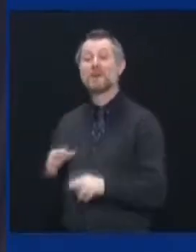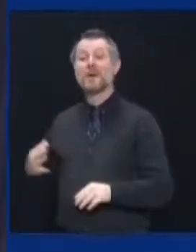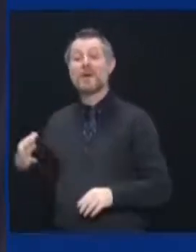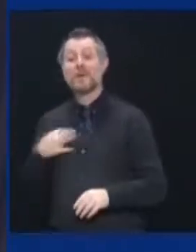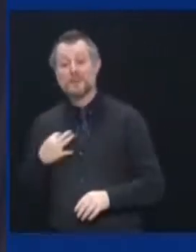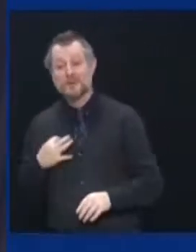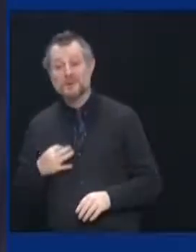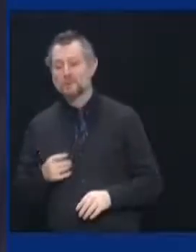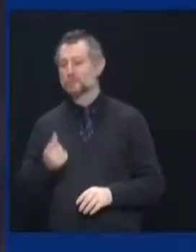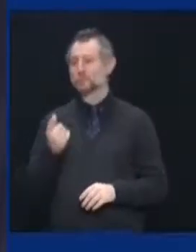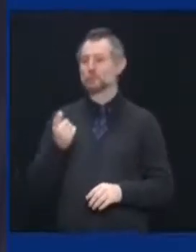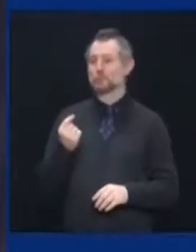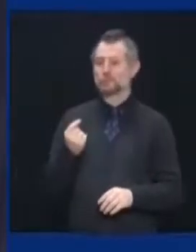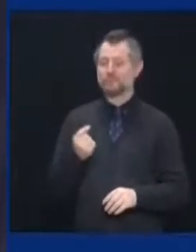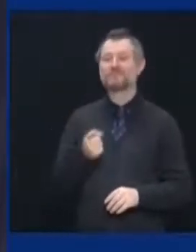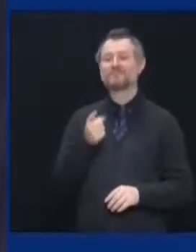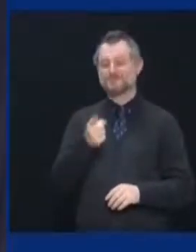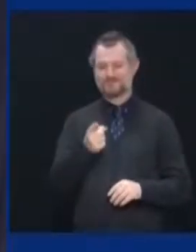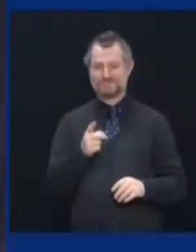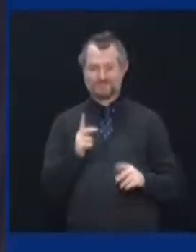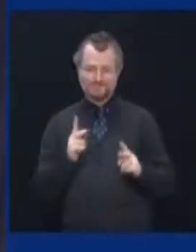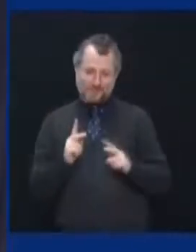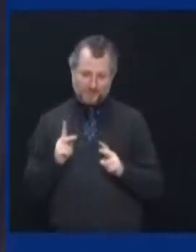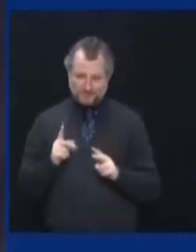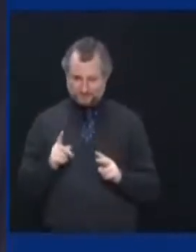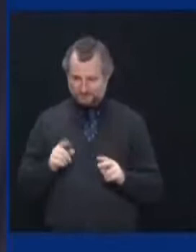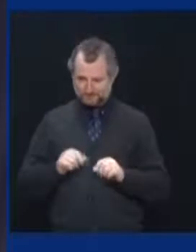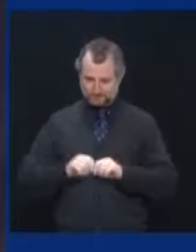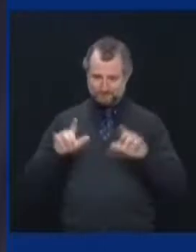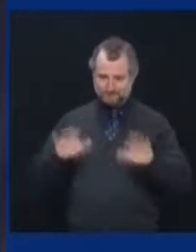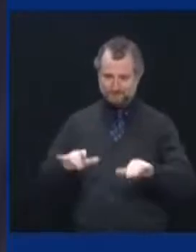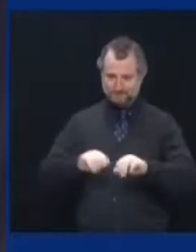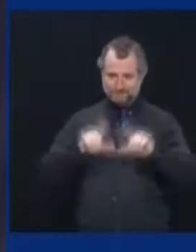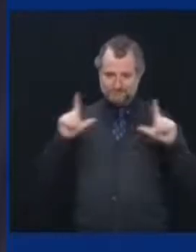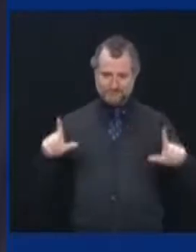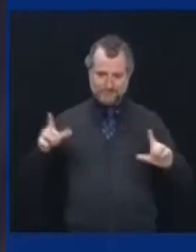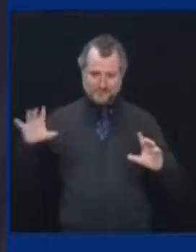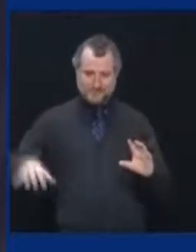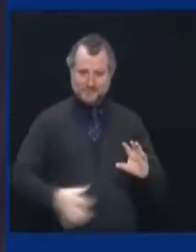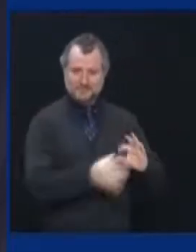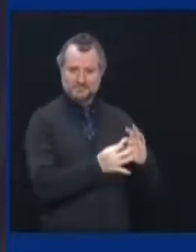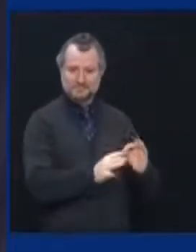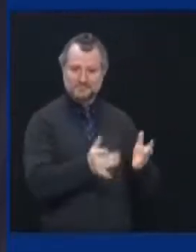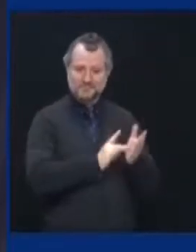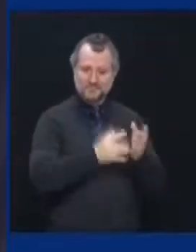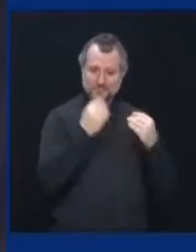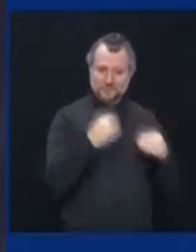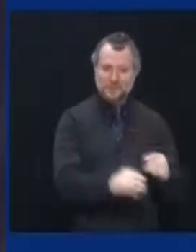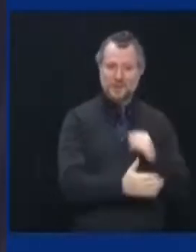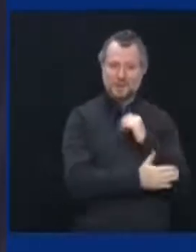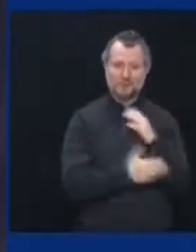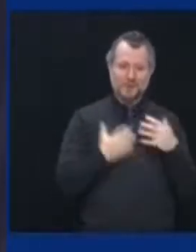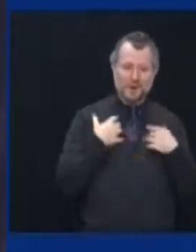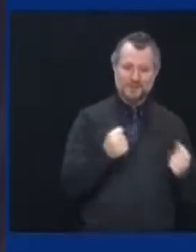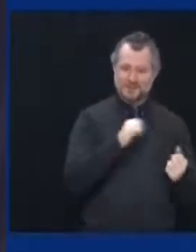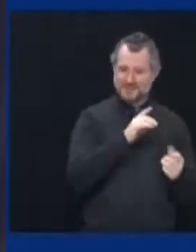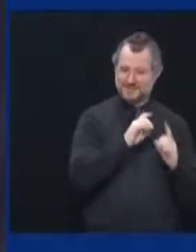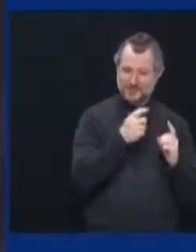connected people with pharmacies, county health department, et cetera, in their